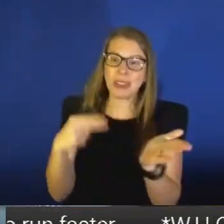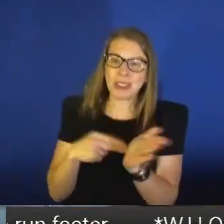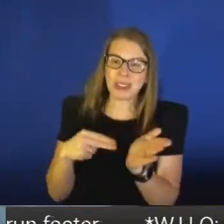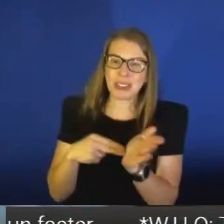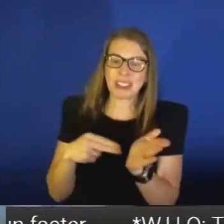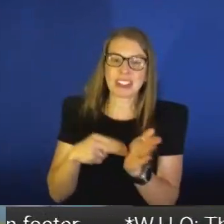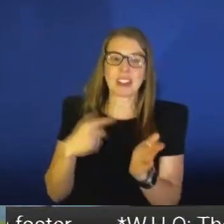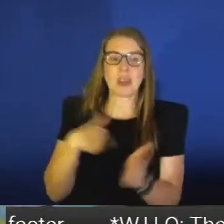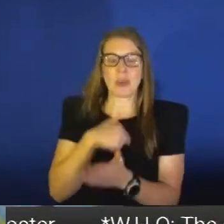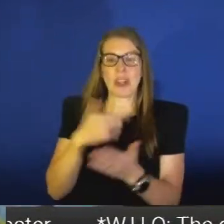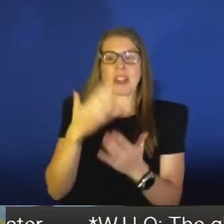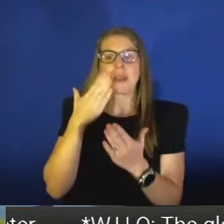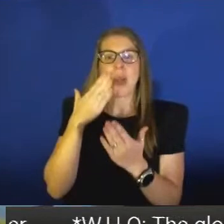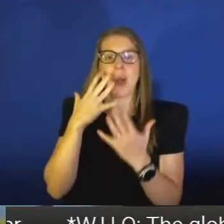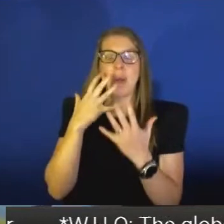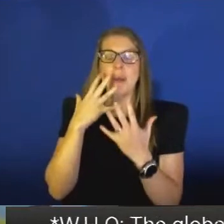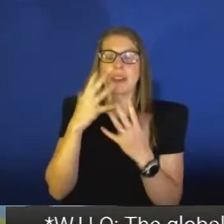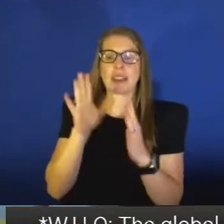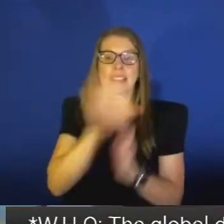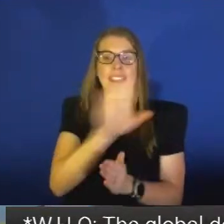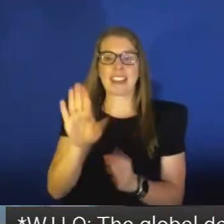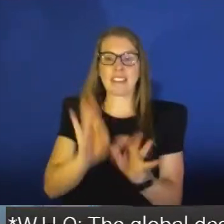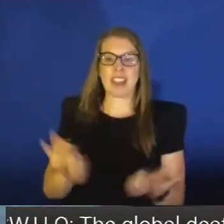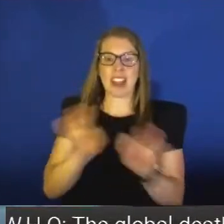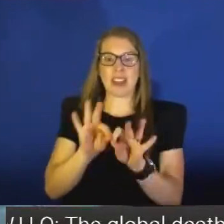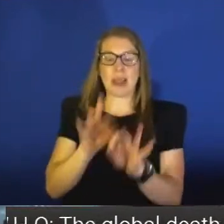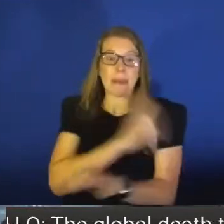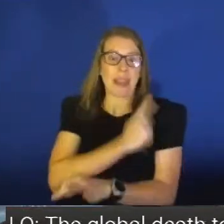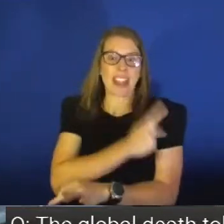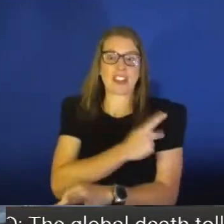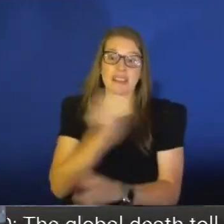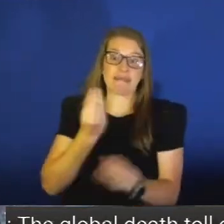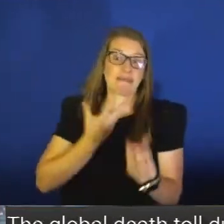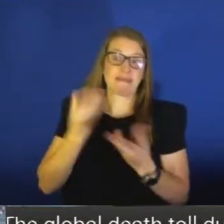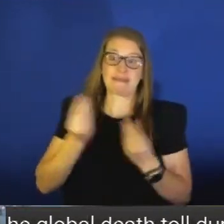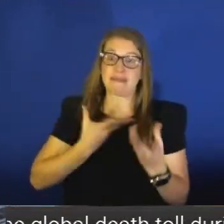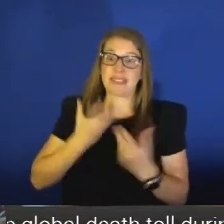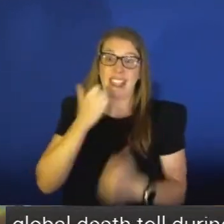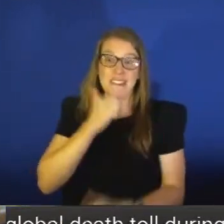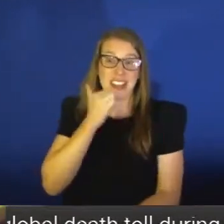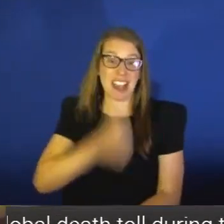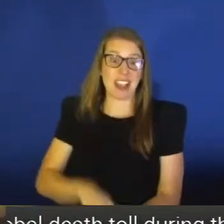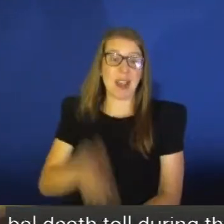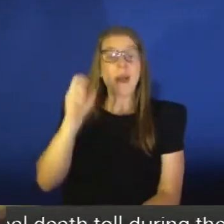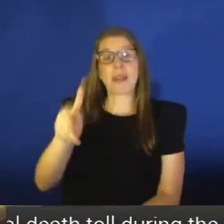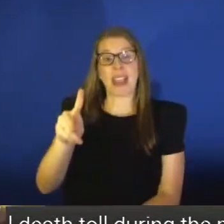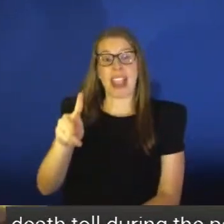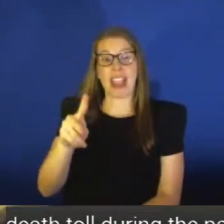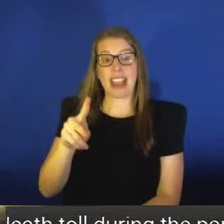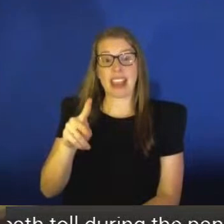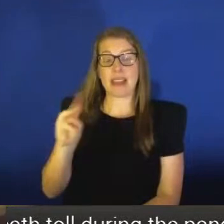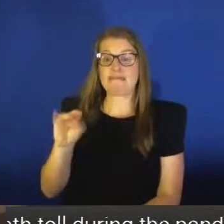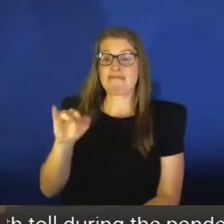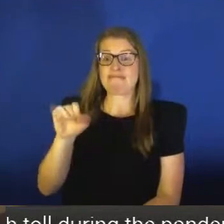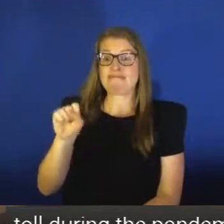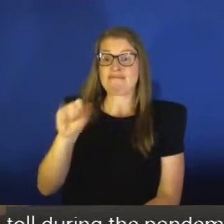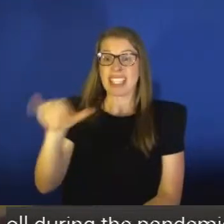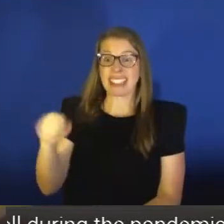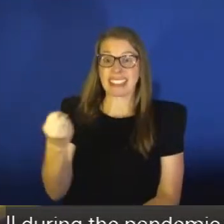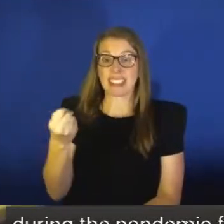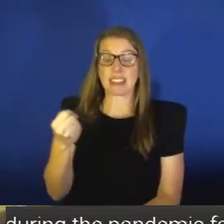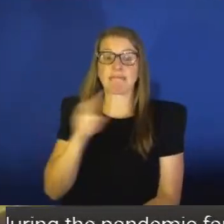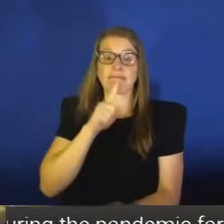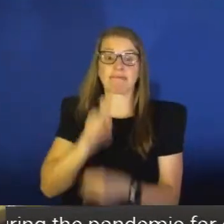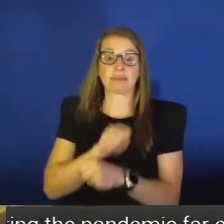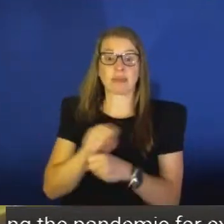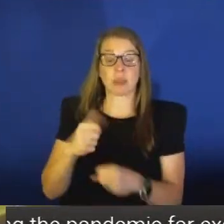their value. We hear it every day from our patients. Okay, all about Missy's. Actually, we've